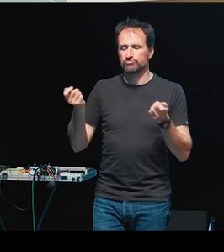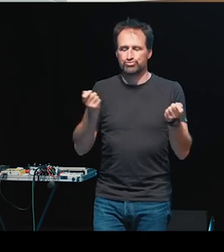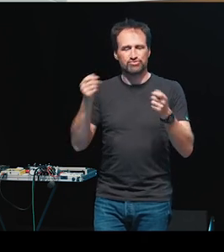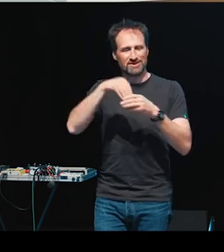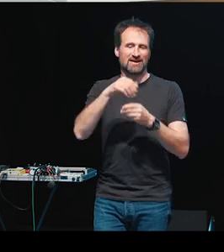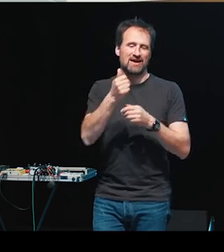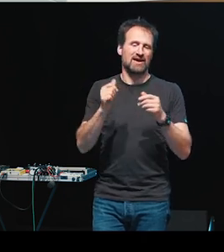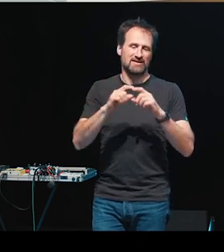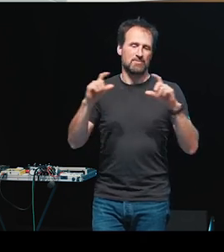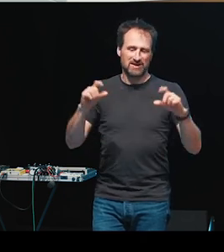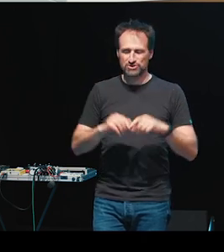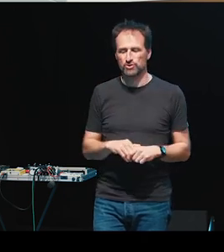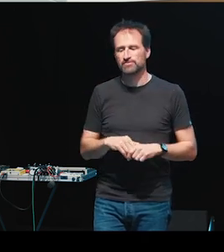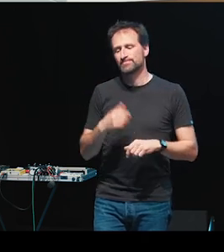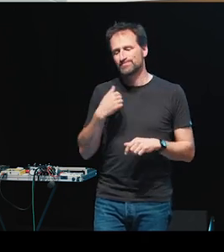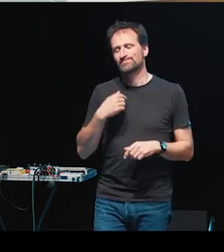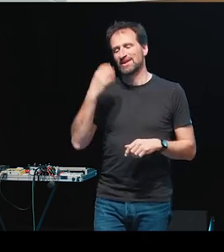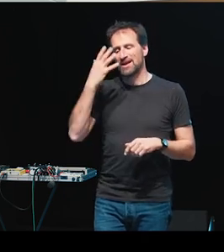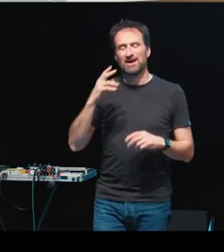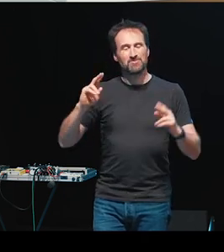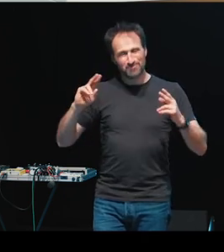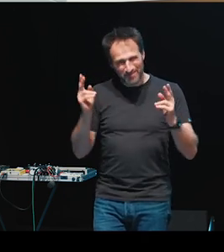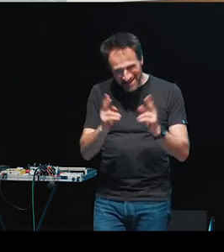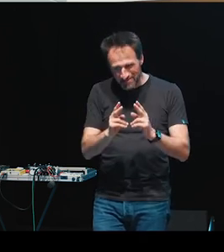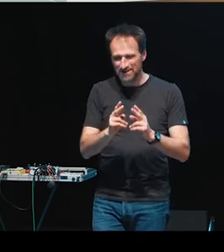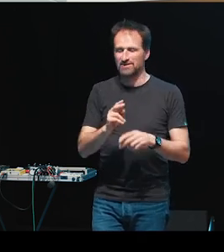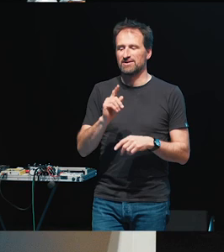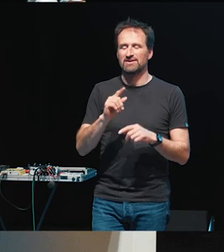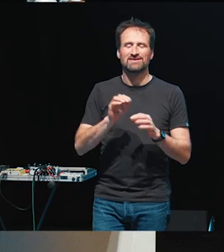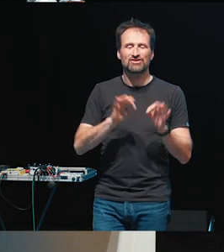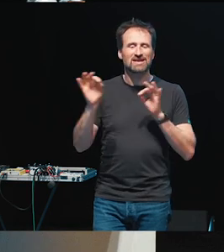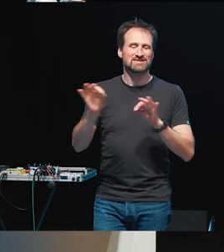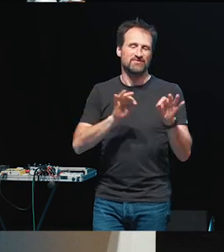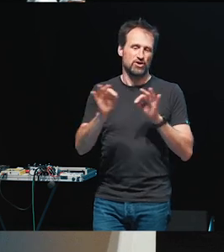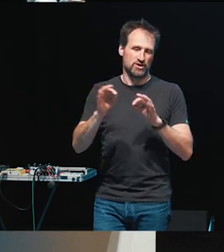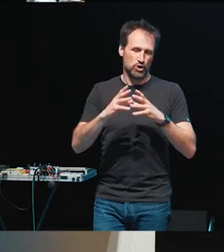transfer size and the number of round trips before we can display something.